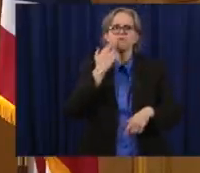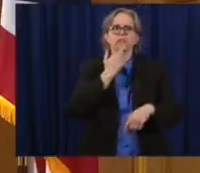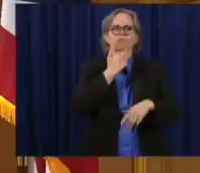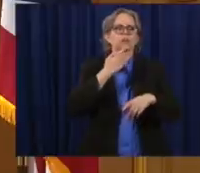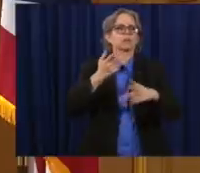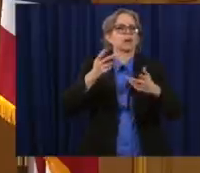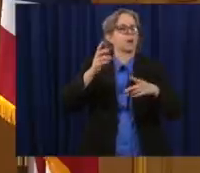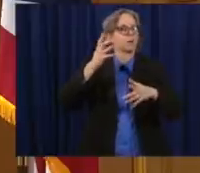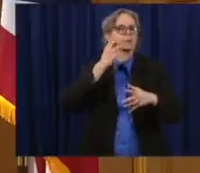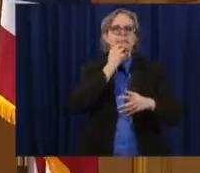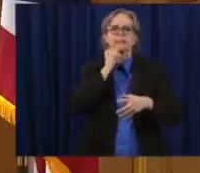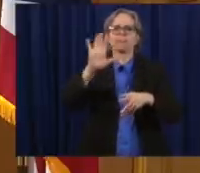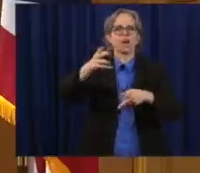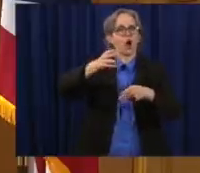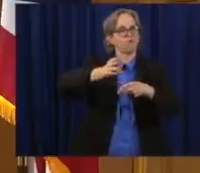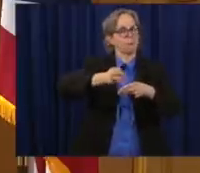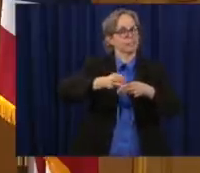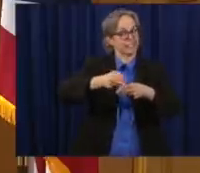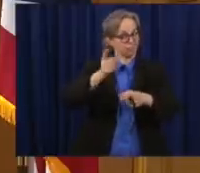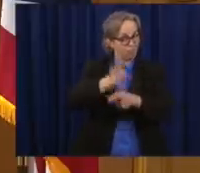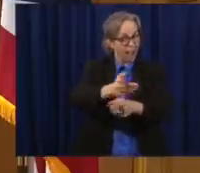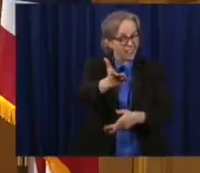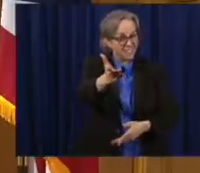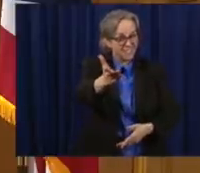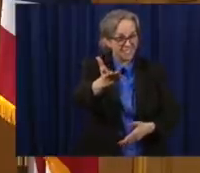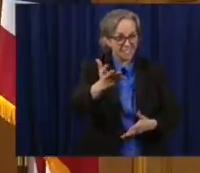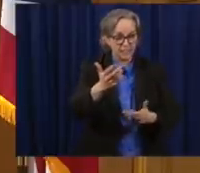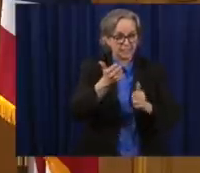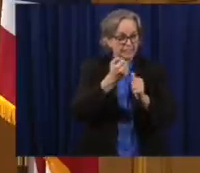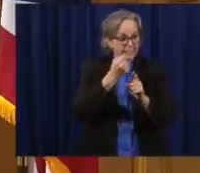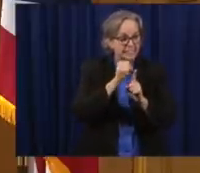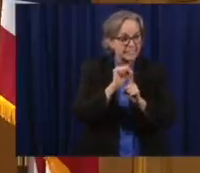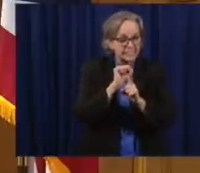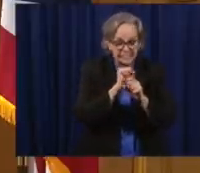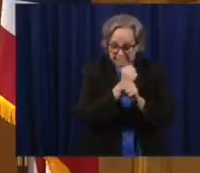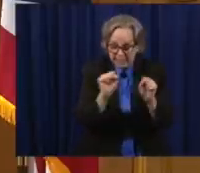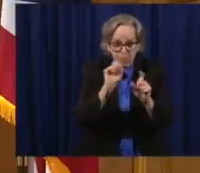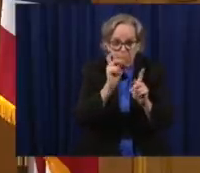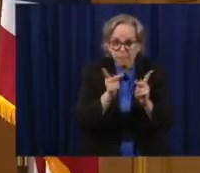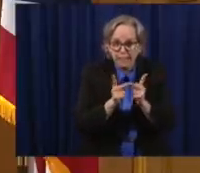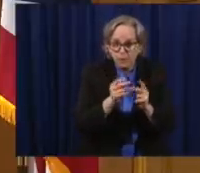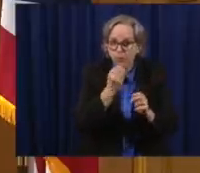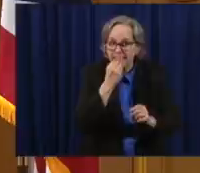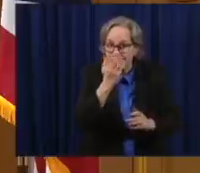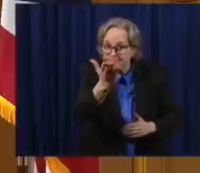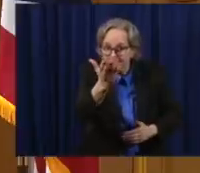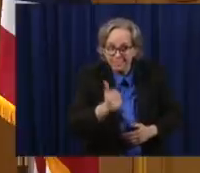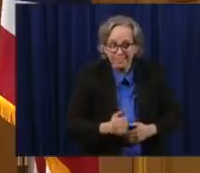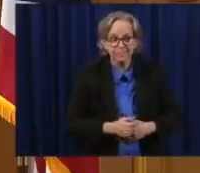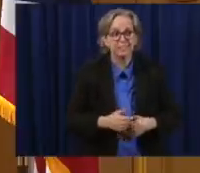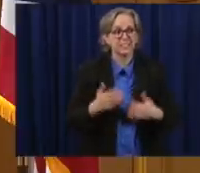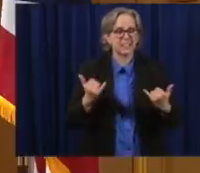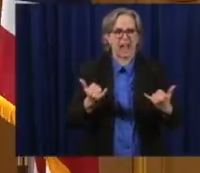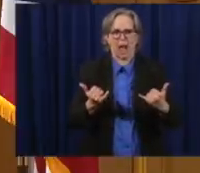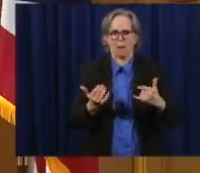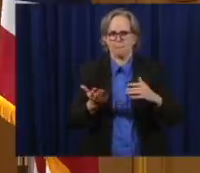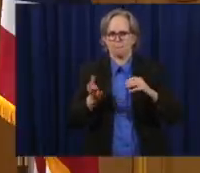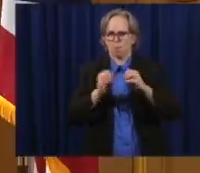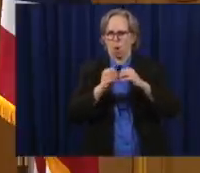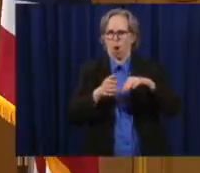being safe places to eat. Now it's been enhanced. Now we have an additional thing to all the